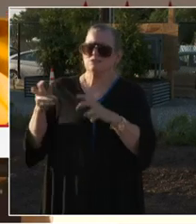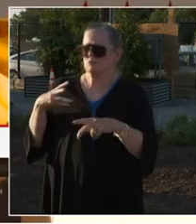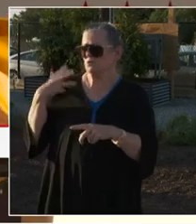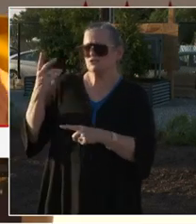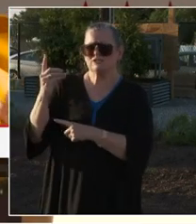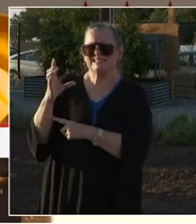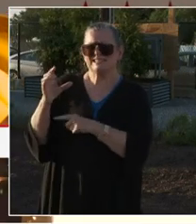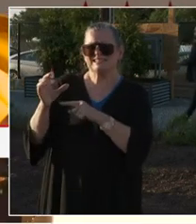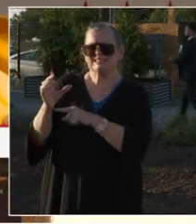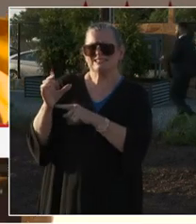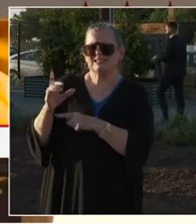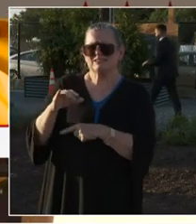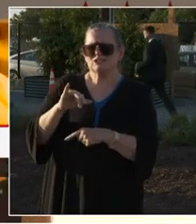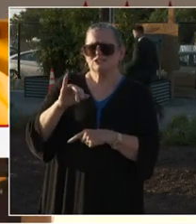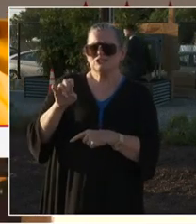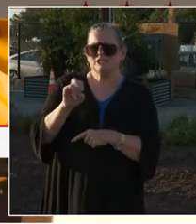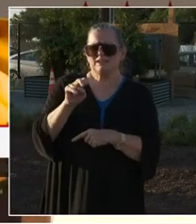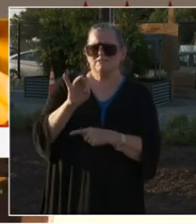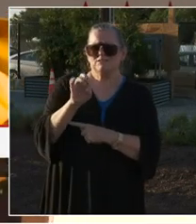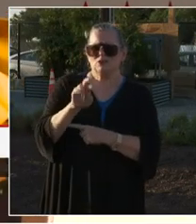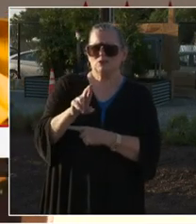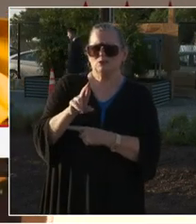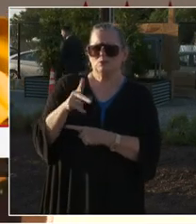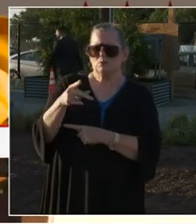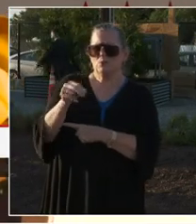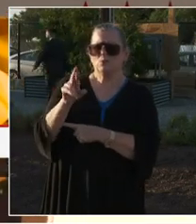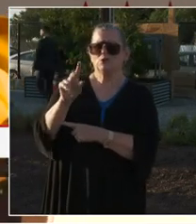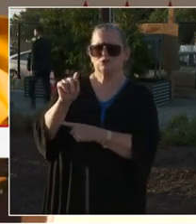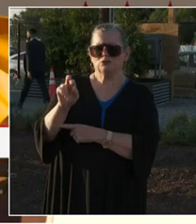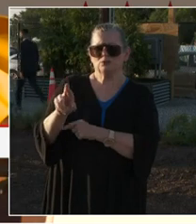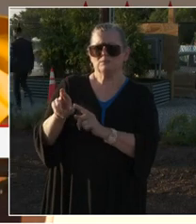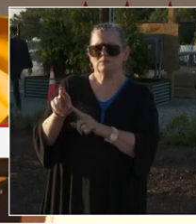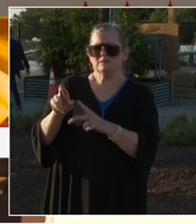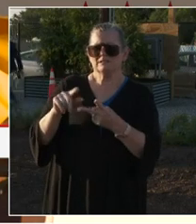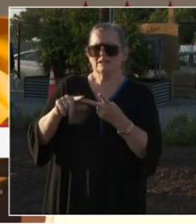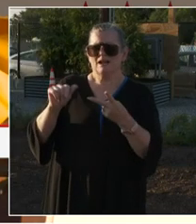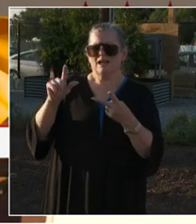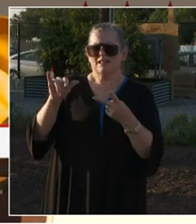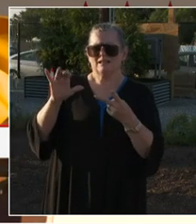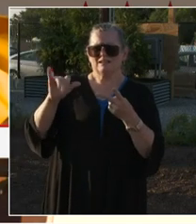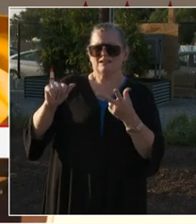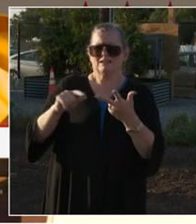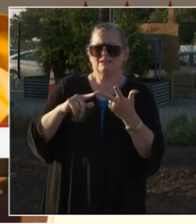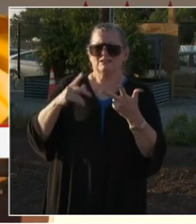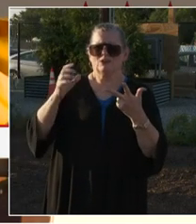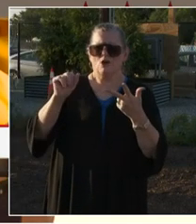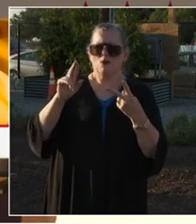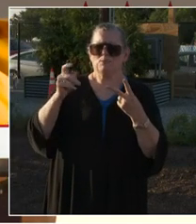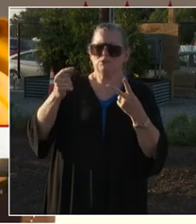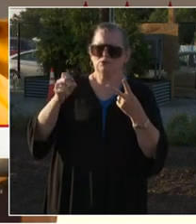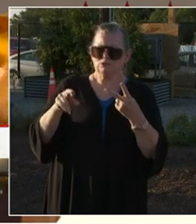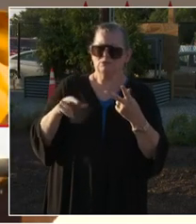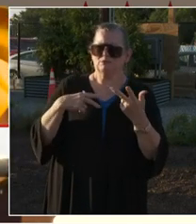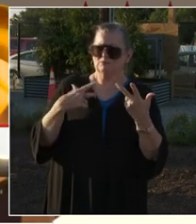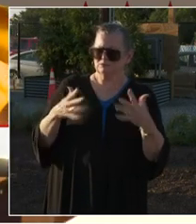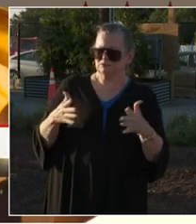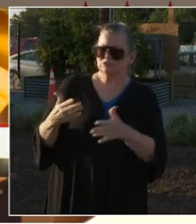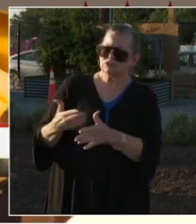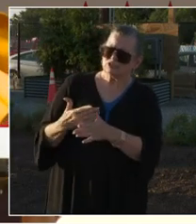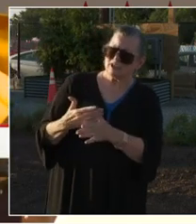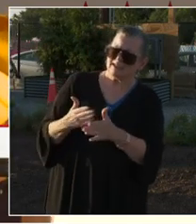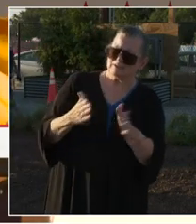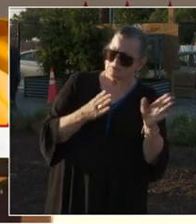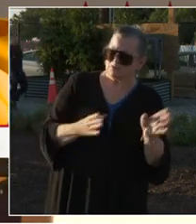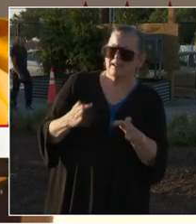my colleagues Shatiria Pearson and Elena Carpenter, MOPI shows commitment to the goals of our office by planning events such as